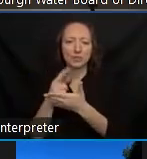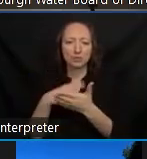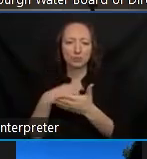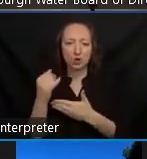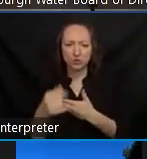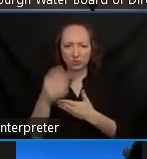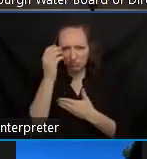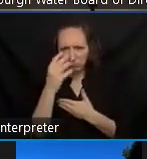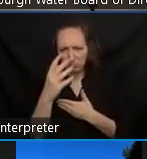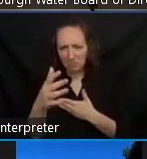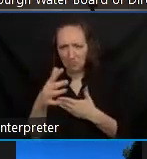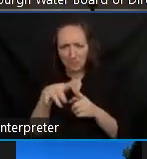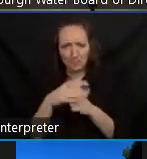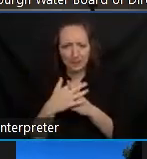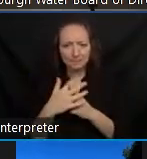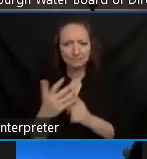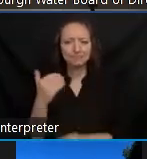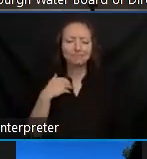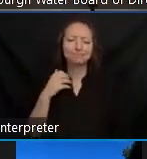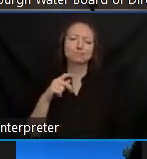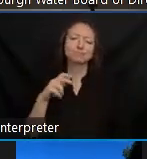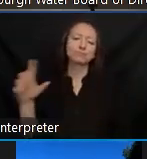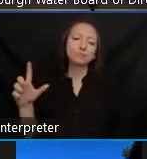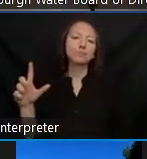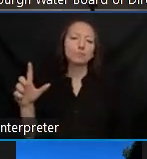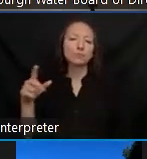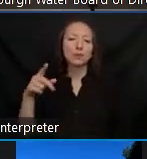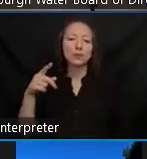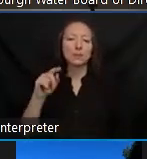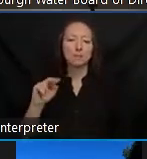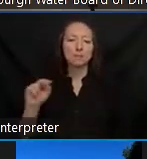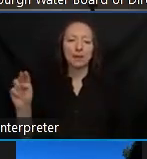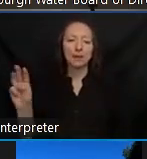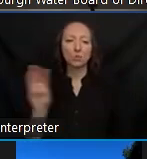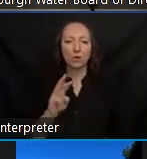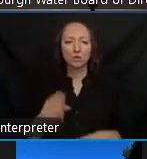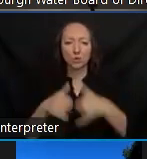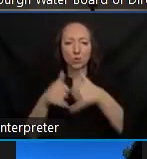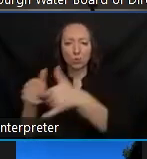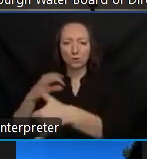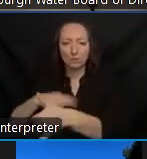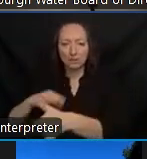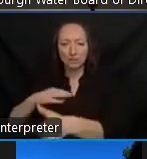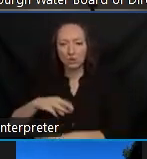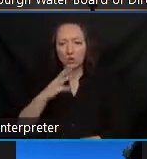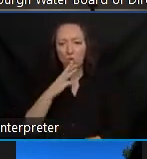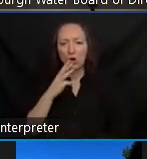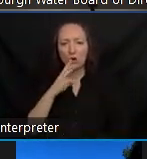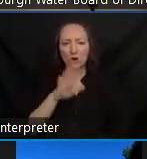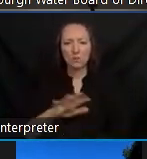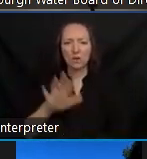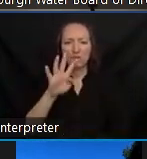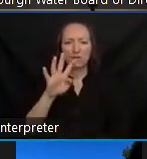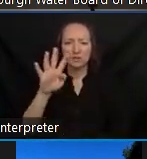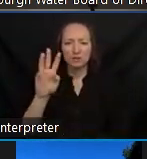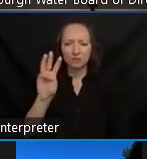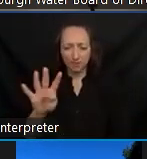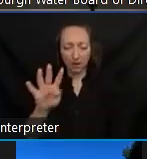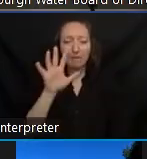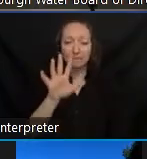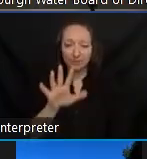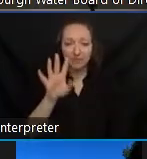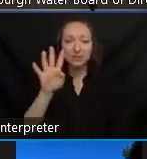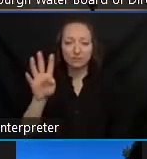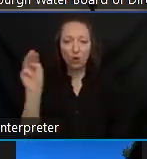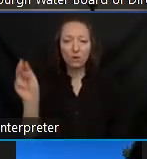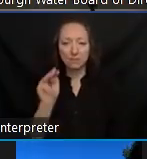in April, Penvest had awarded Pittsburgh Water about a $54 million loan for those projects that I just mentioned. And